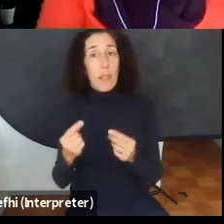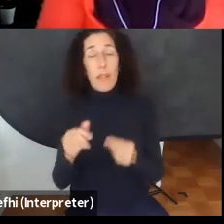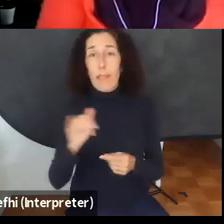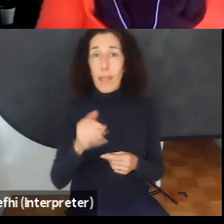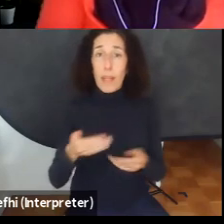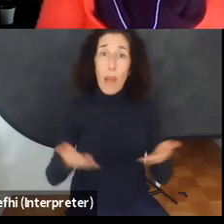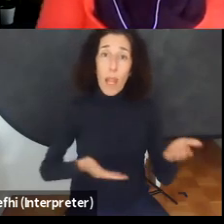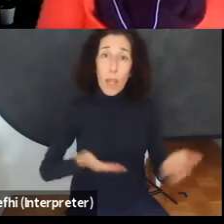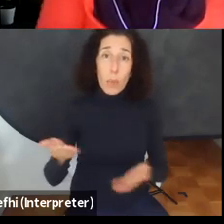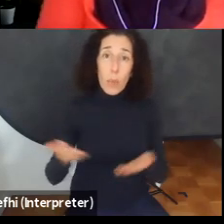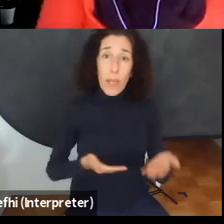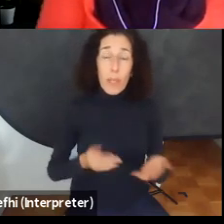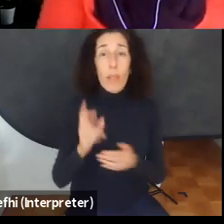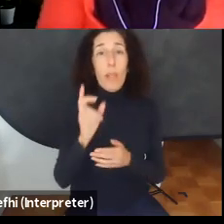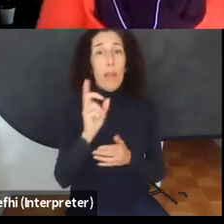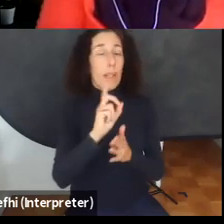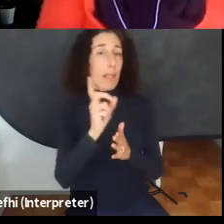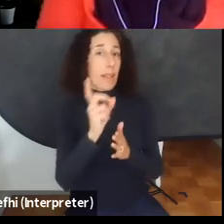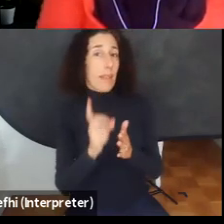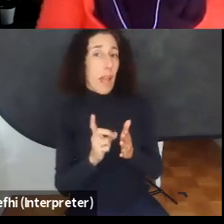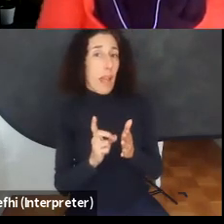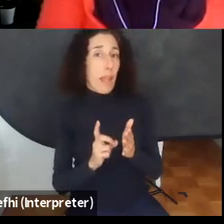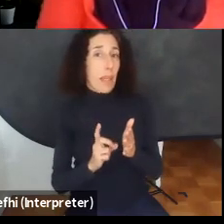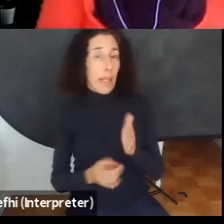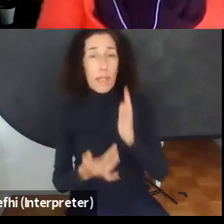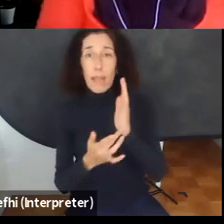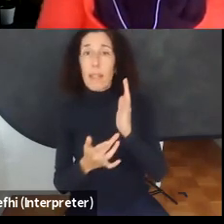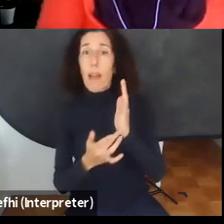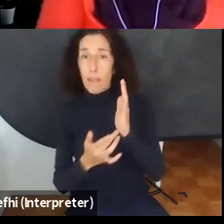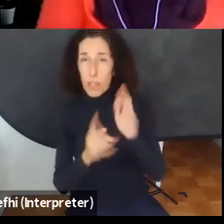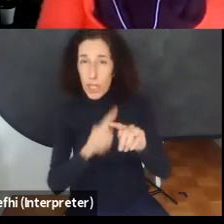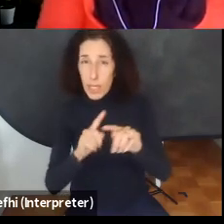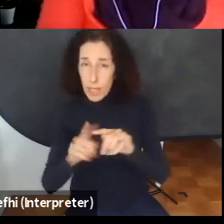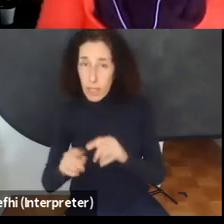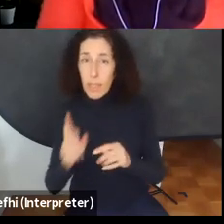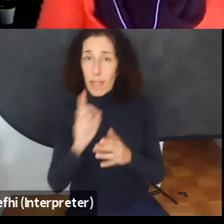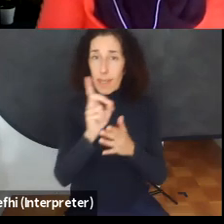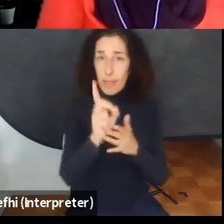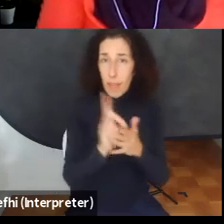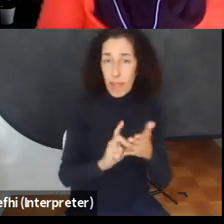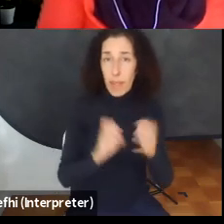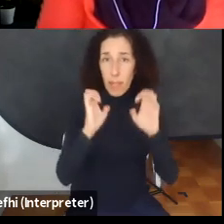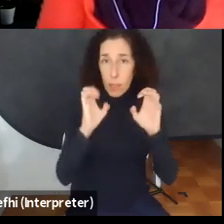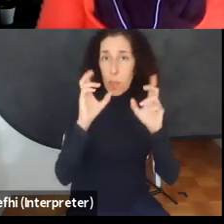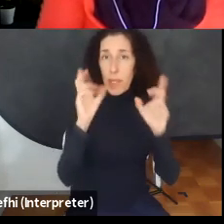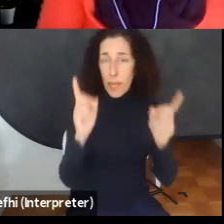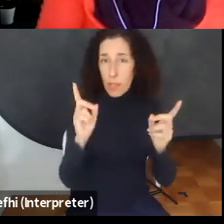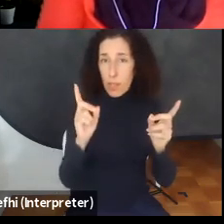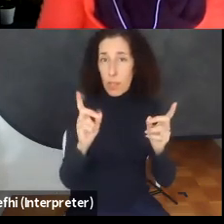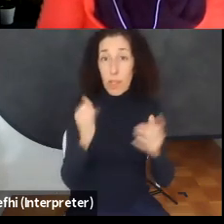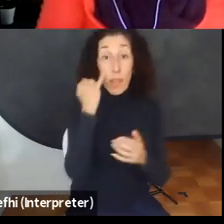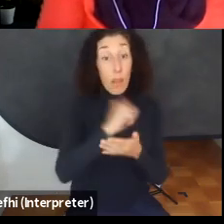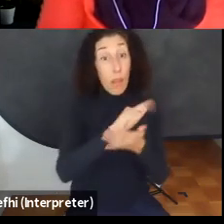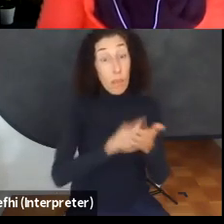hiring, you know, designing technologies, designing education, that when we are included in